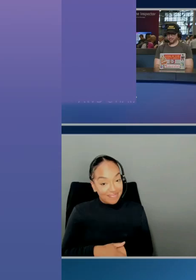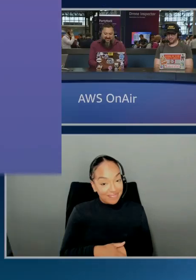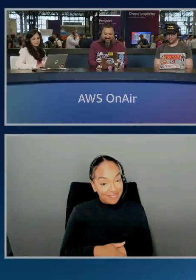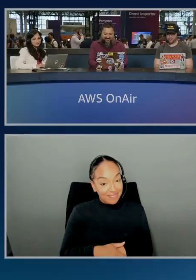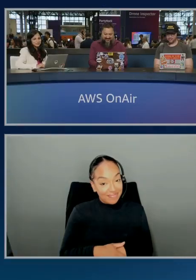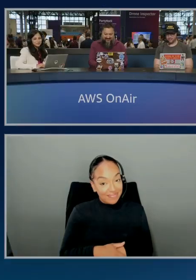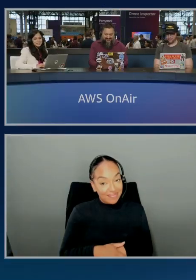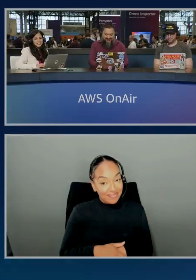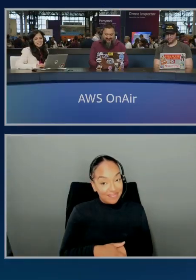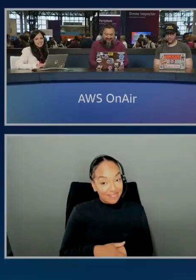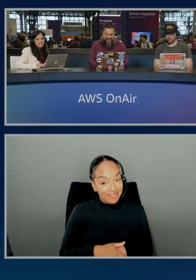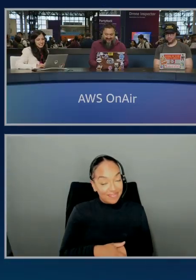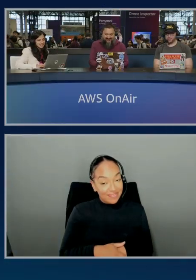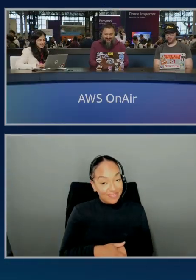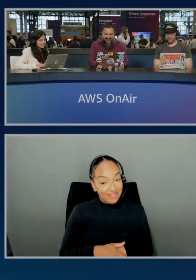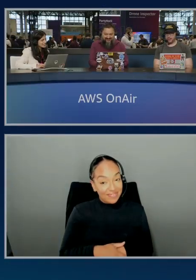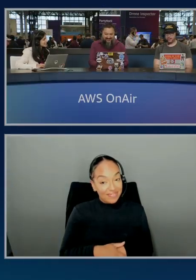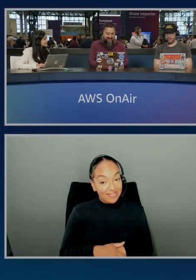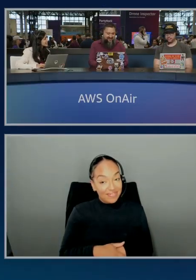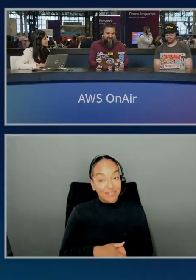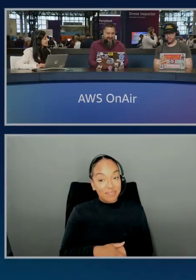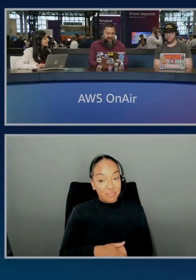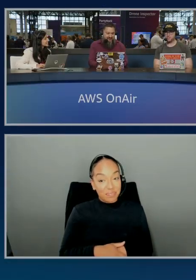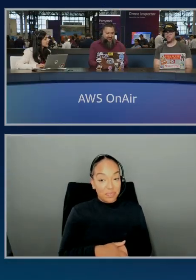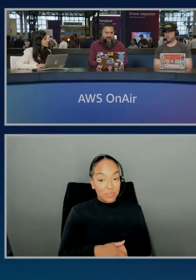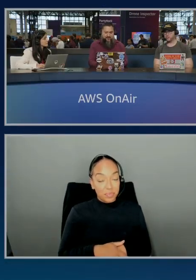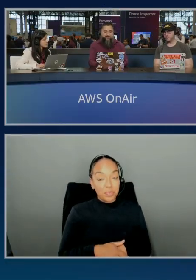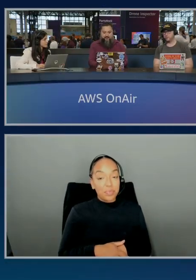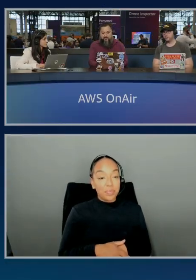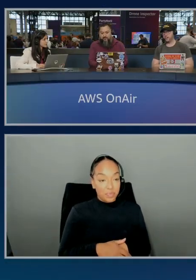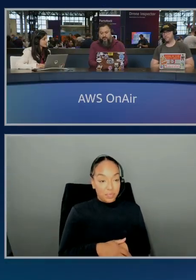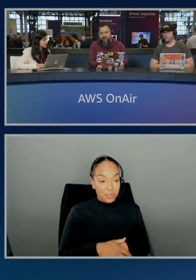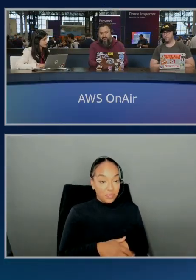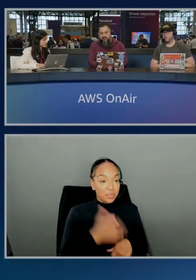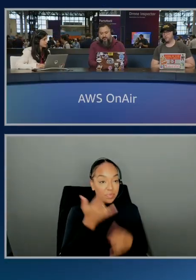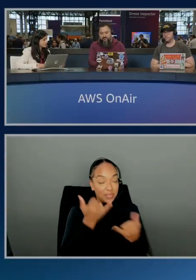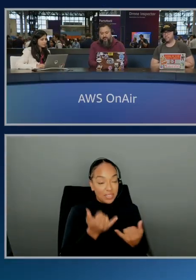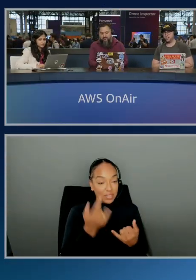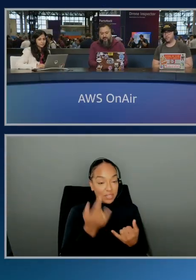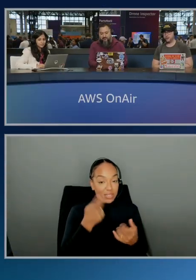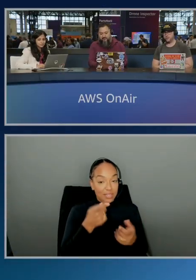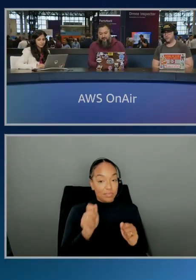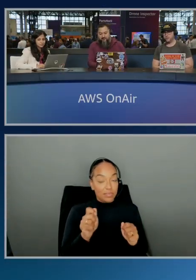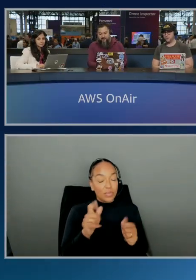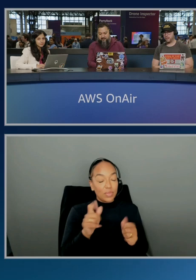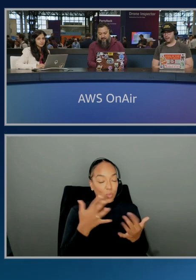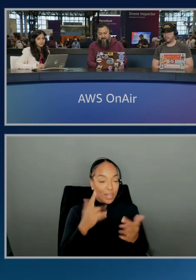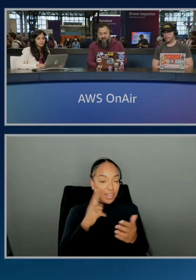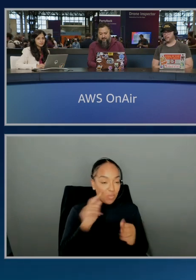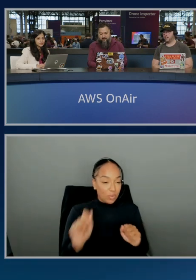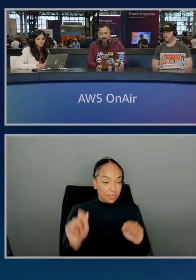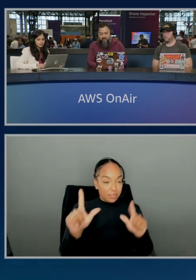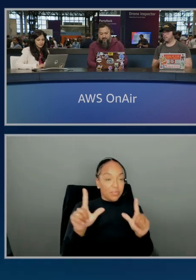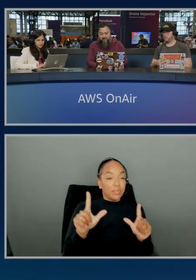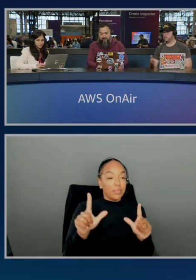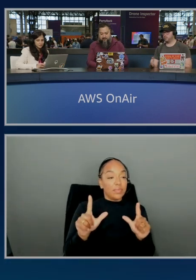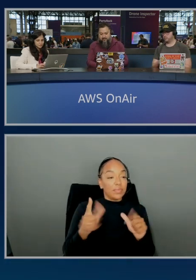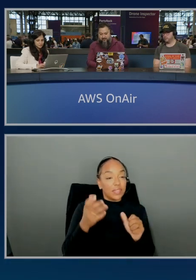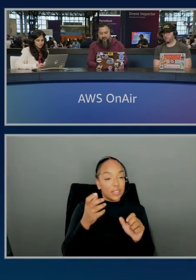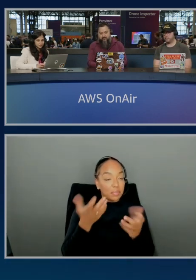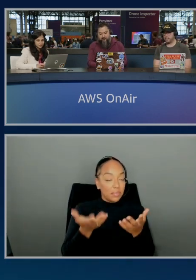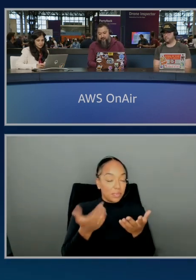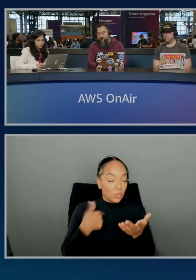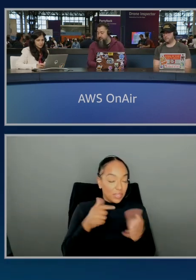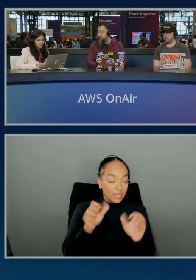them. So as they're getting your screen pulled up, maybe we could talk about, and maybe this is what